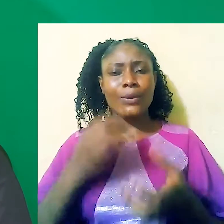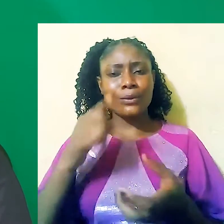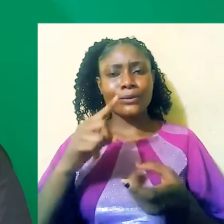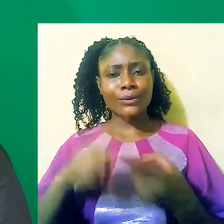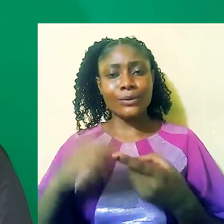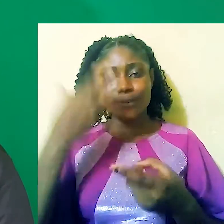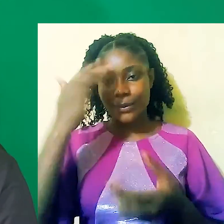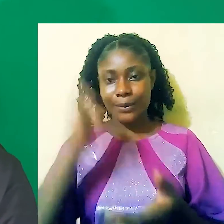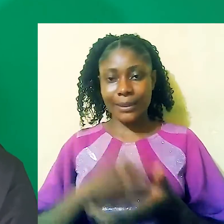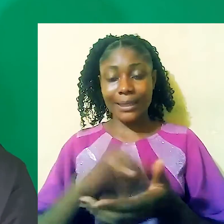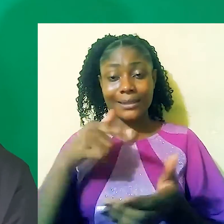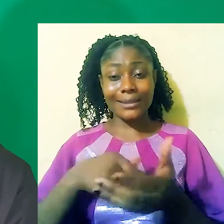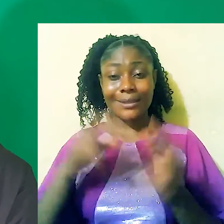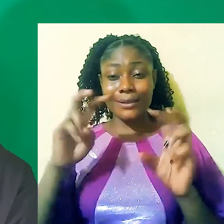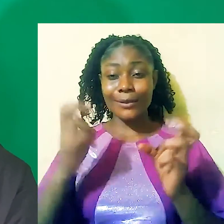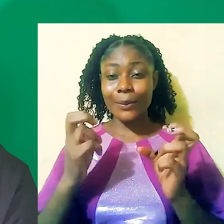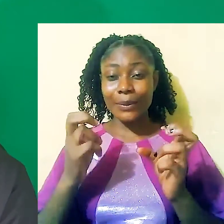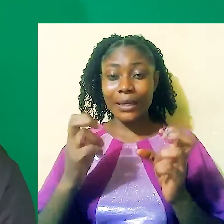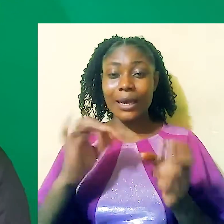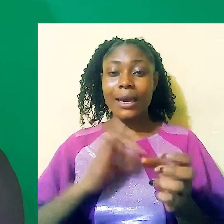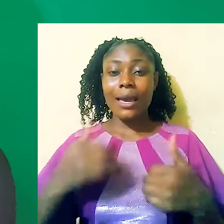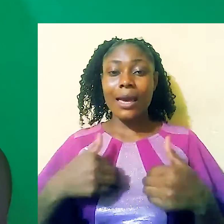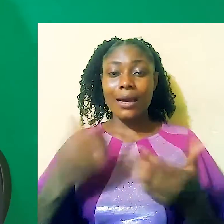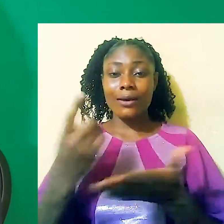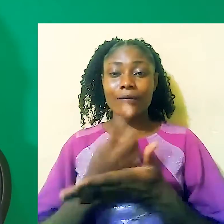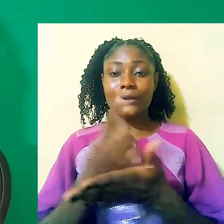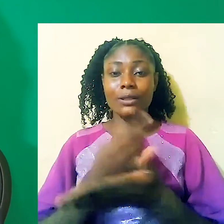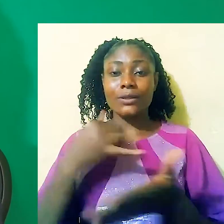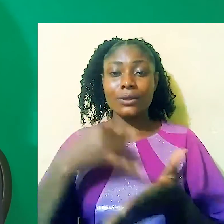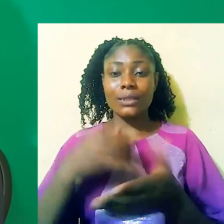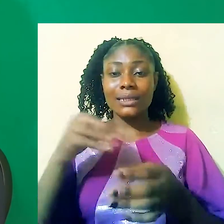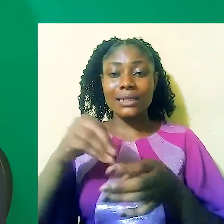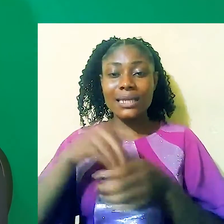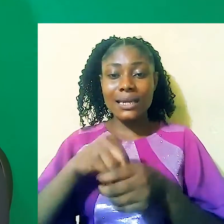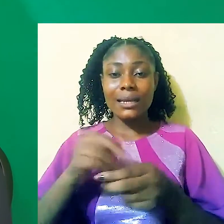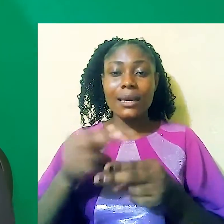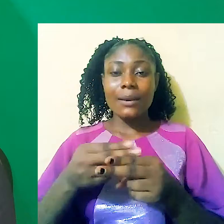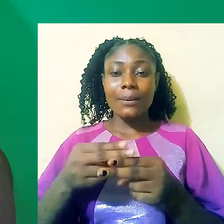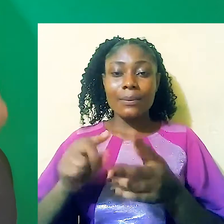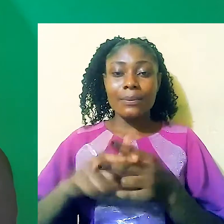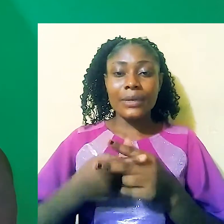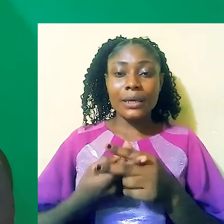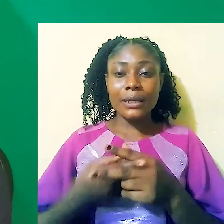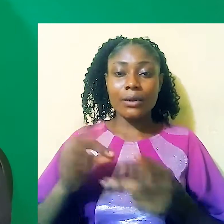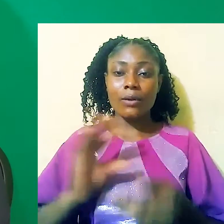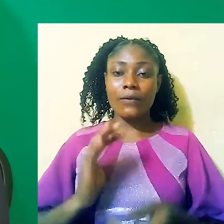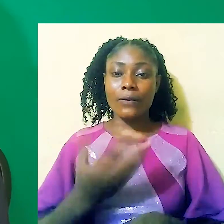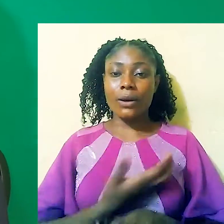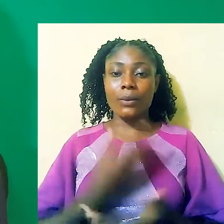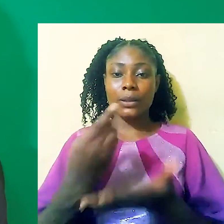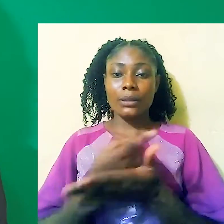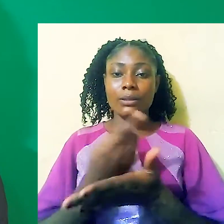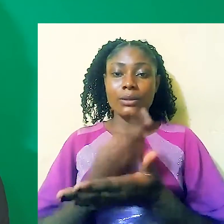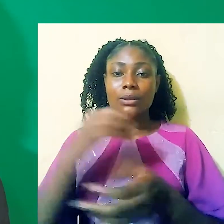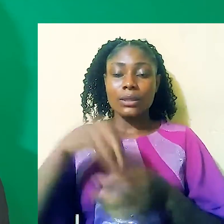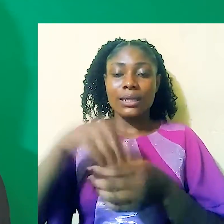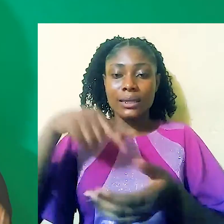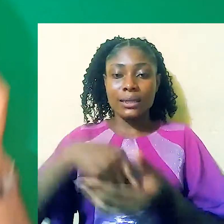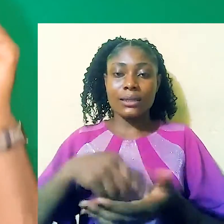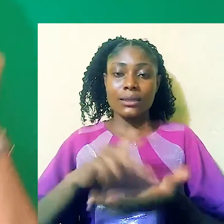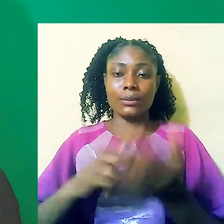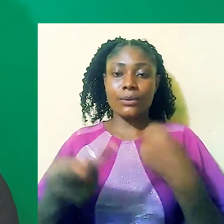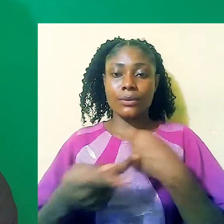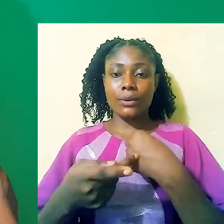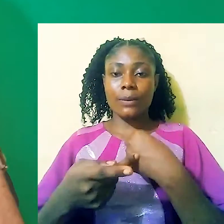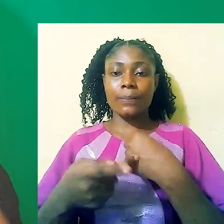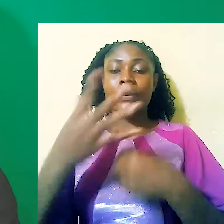Africa. I want you to know that this topic, I had discussed it at the beginning of my